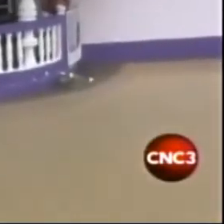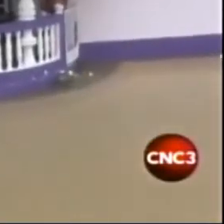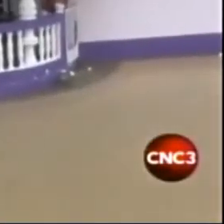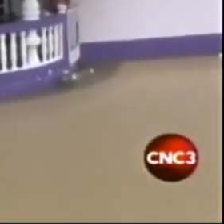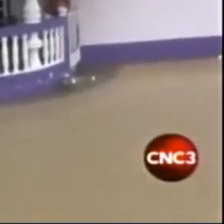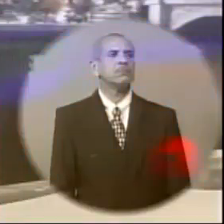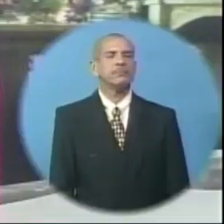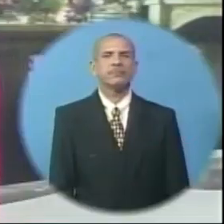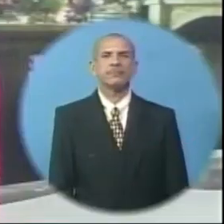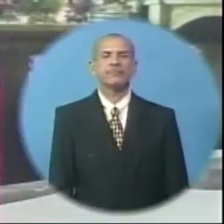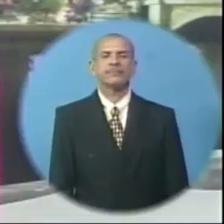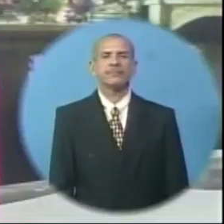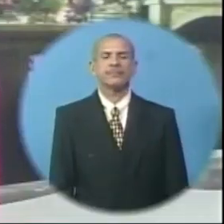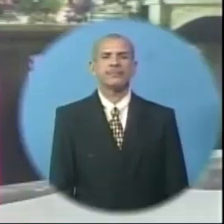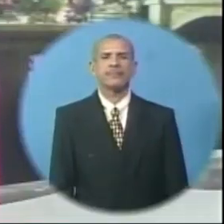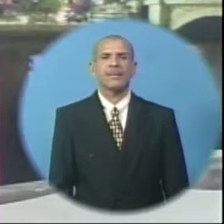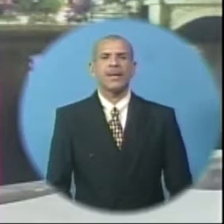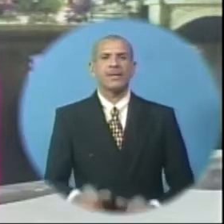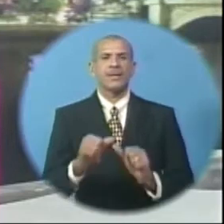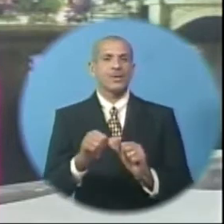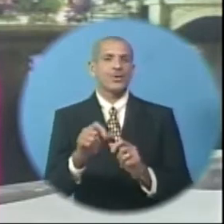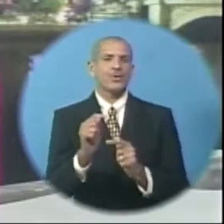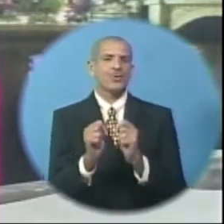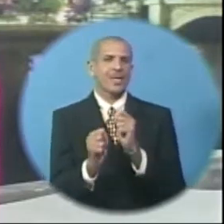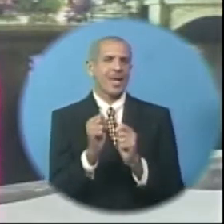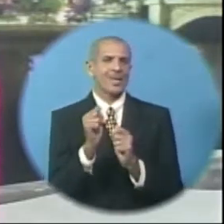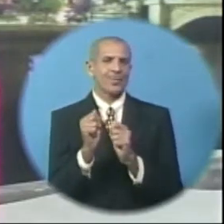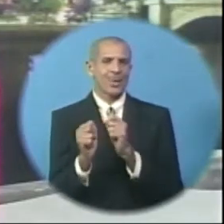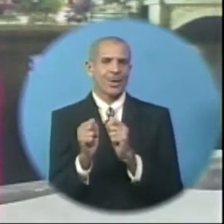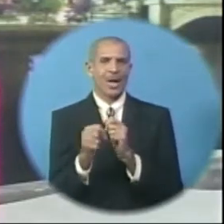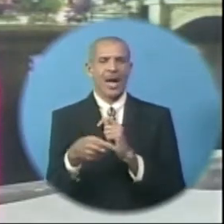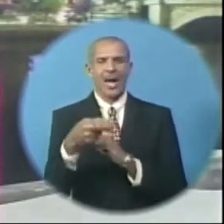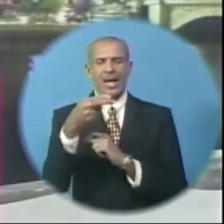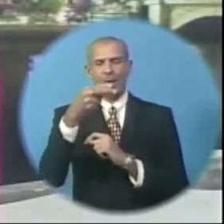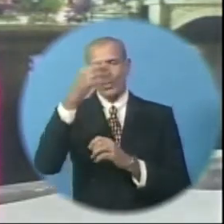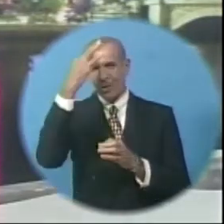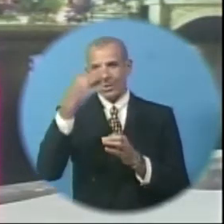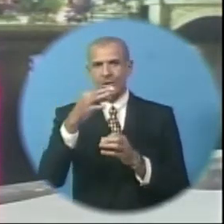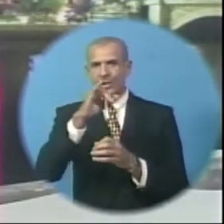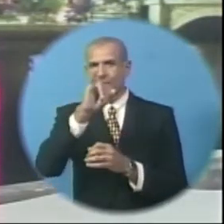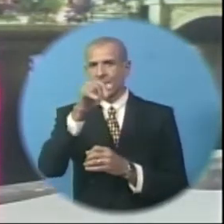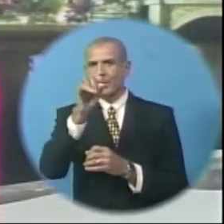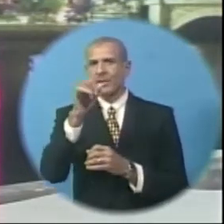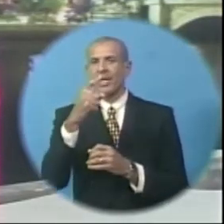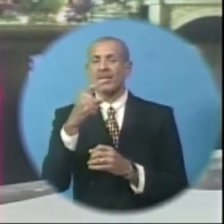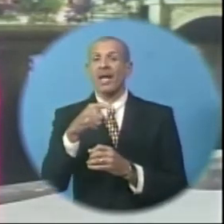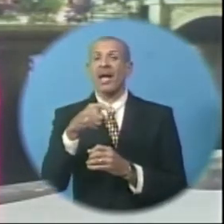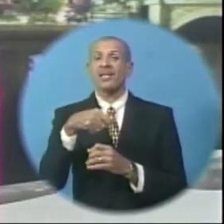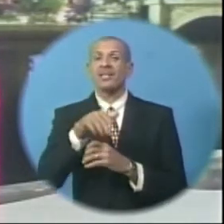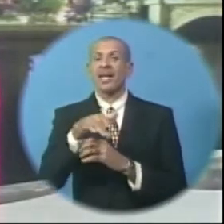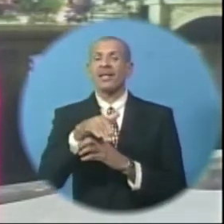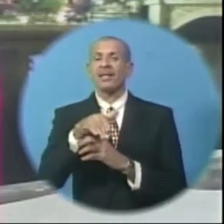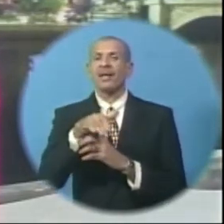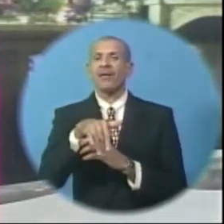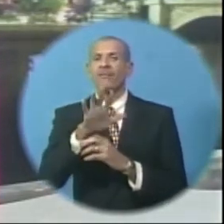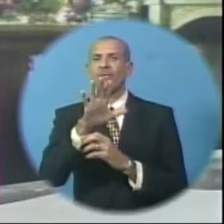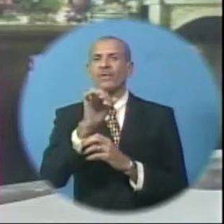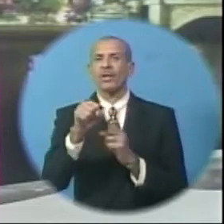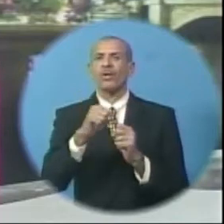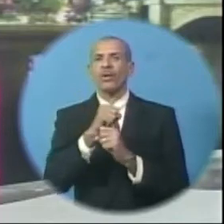more. Still in Trinidad and Tobago, a High Court judge has sentenced a 50-year-old father of